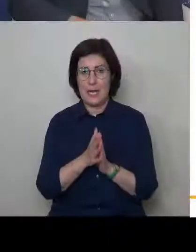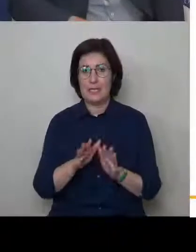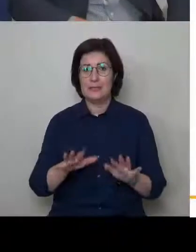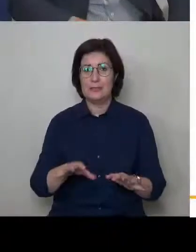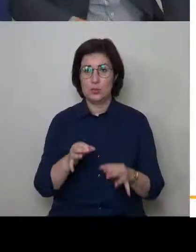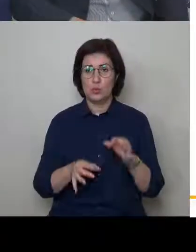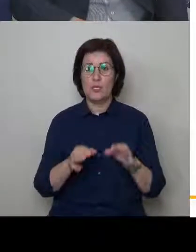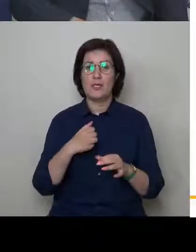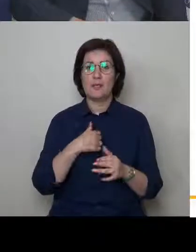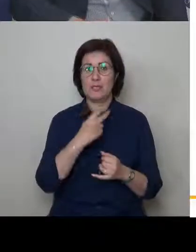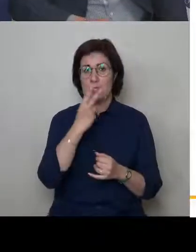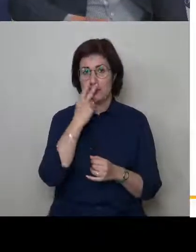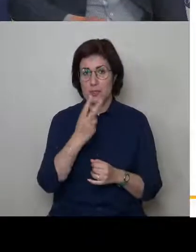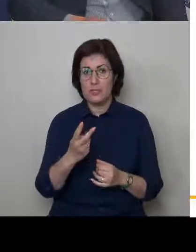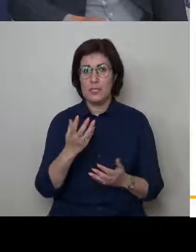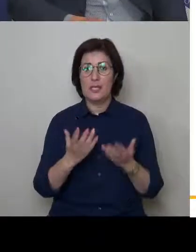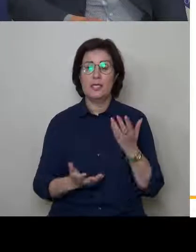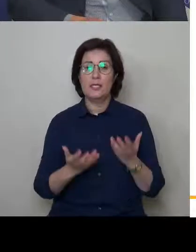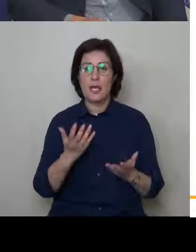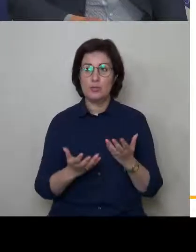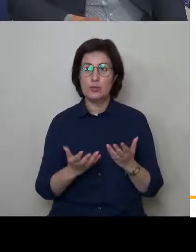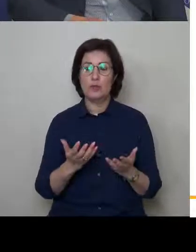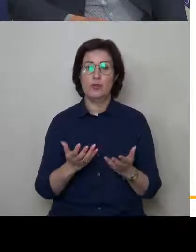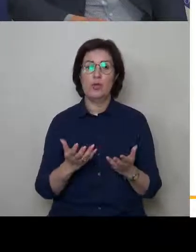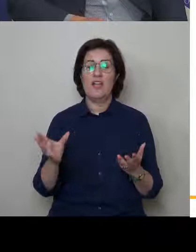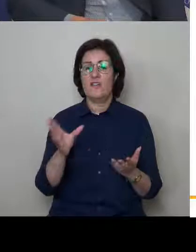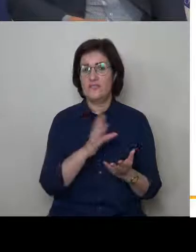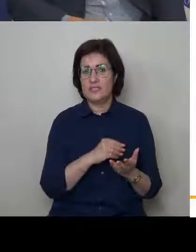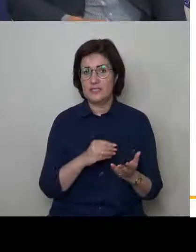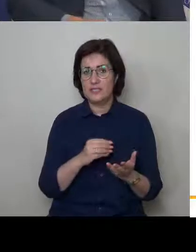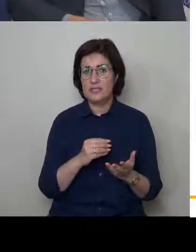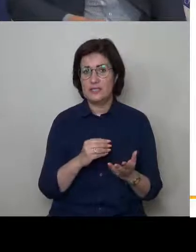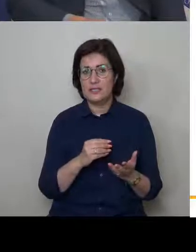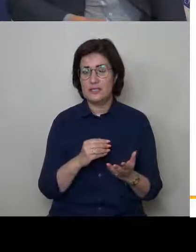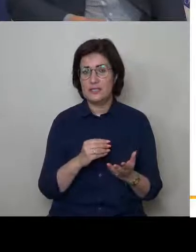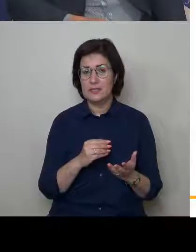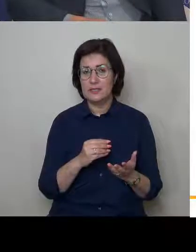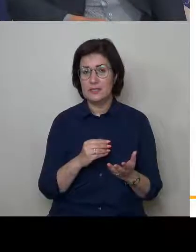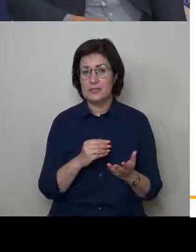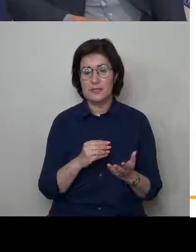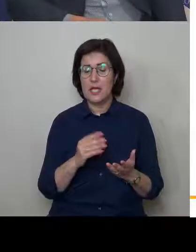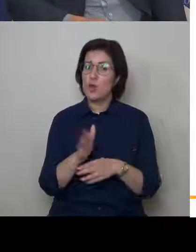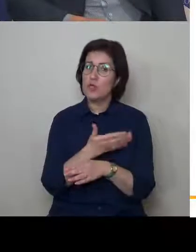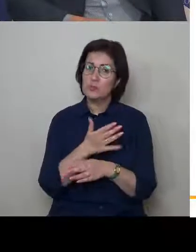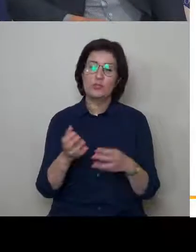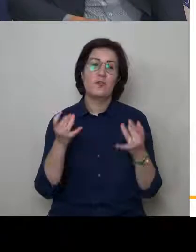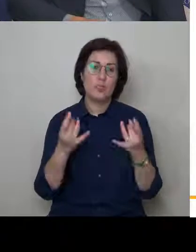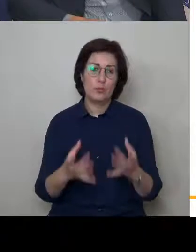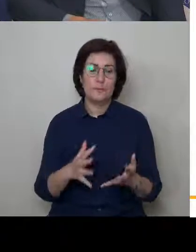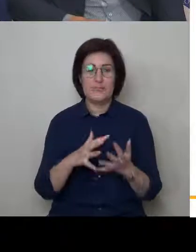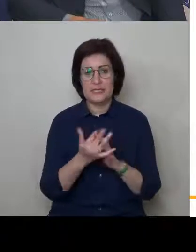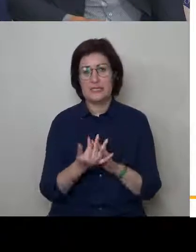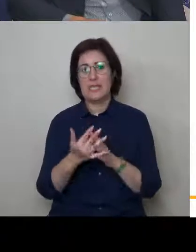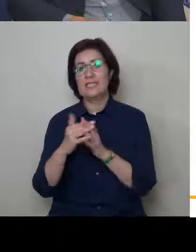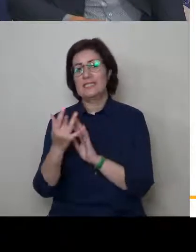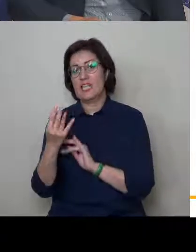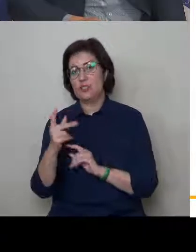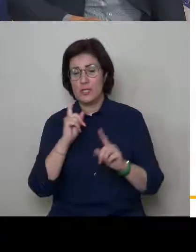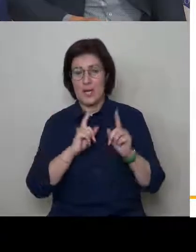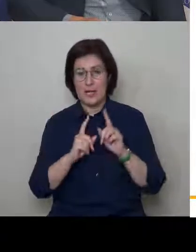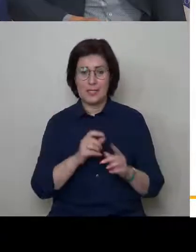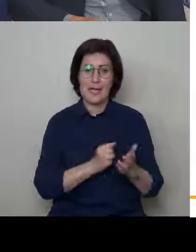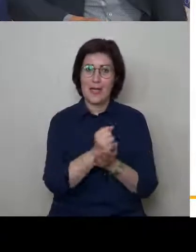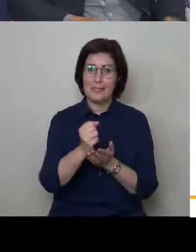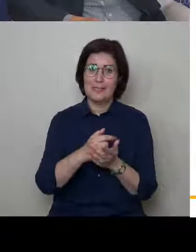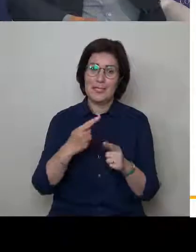then it's local general court. If these are other candidates, so delineation here, rural